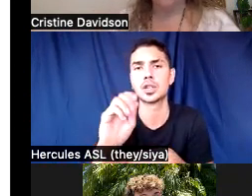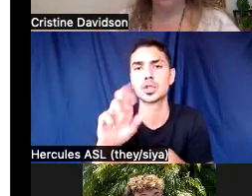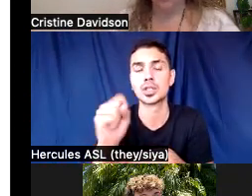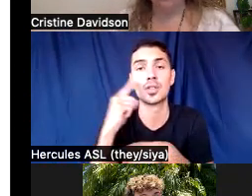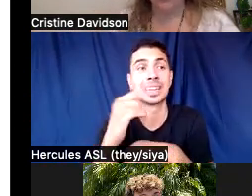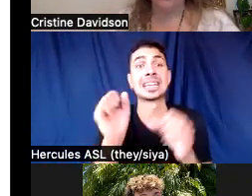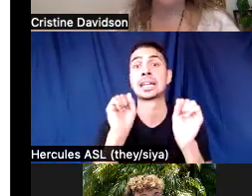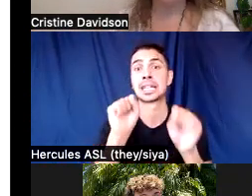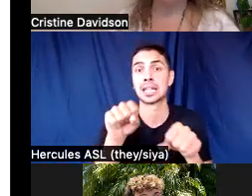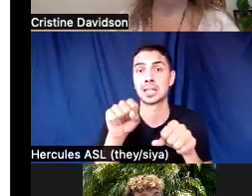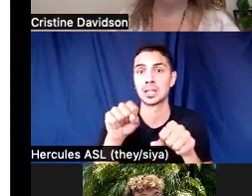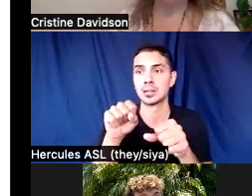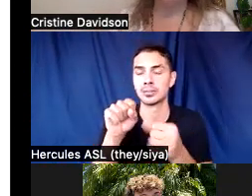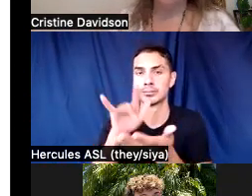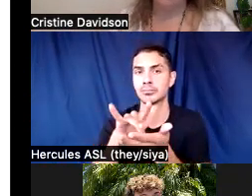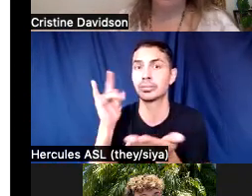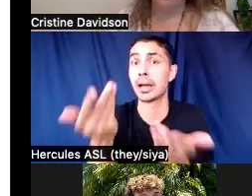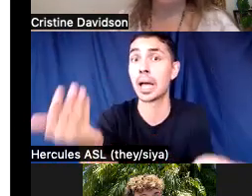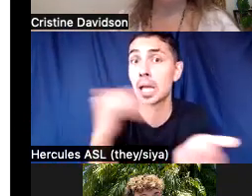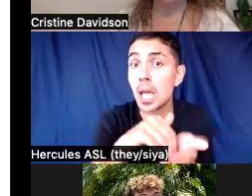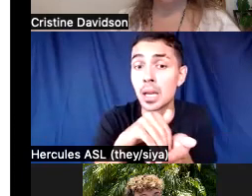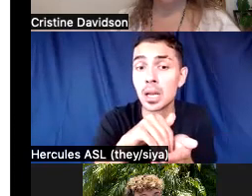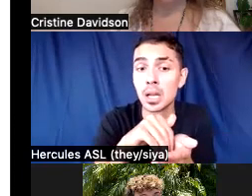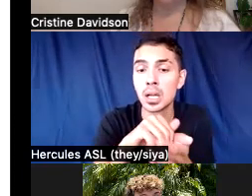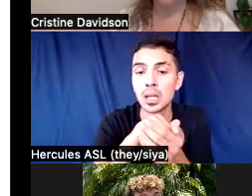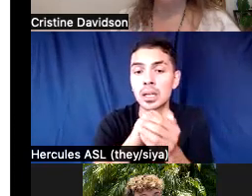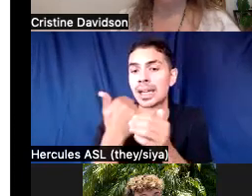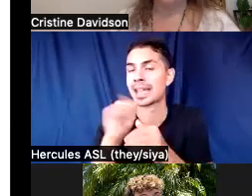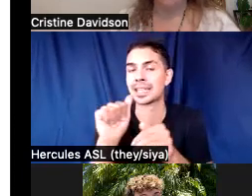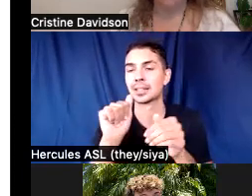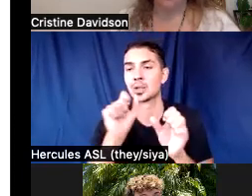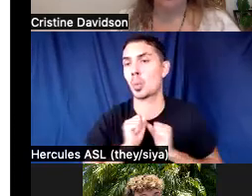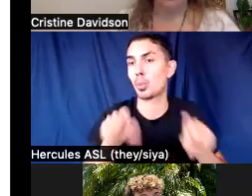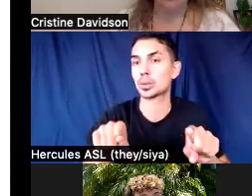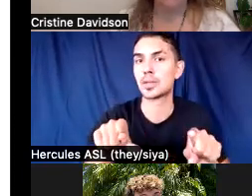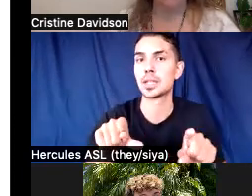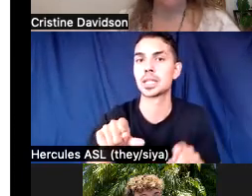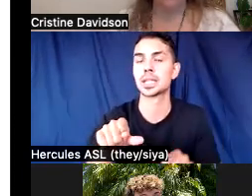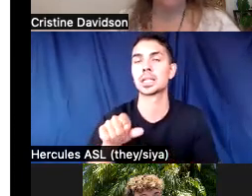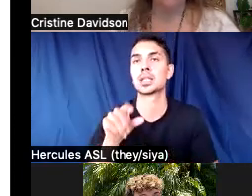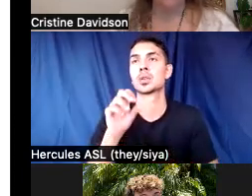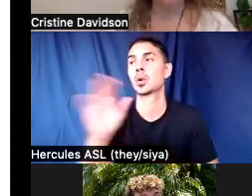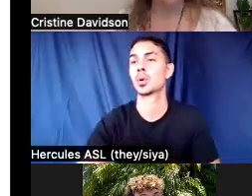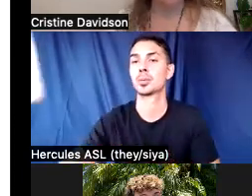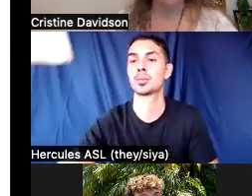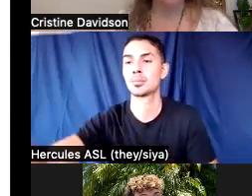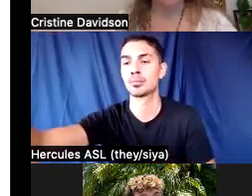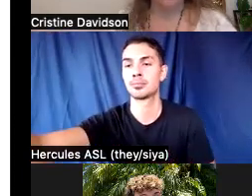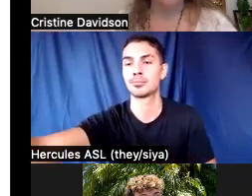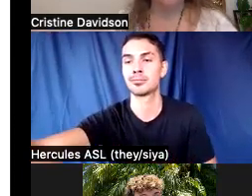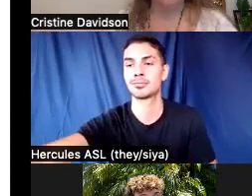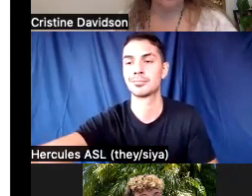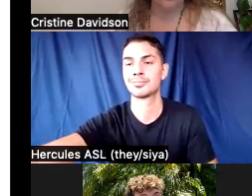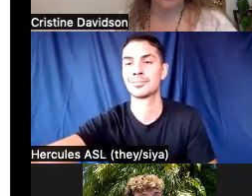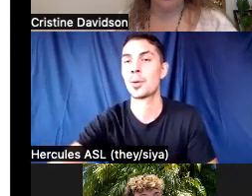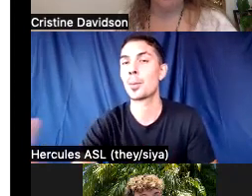at the sexual preferences, any compulsivity, the types of sexualized violence that was used, but they're also looking